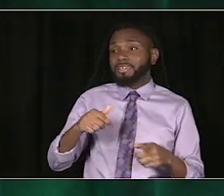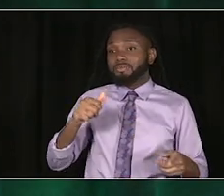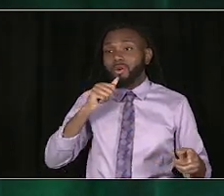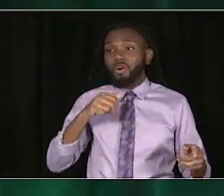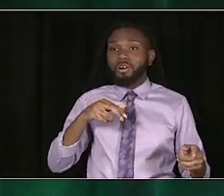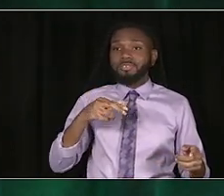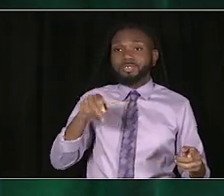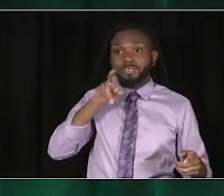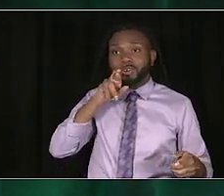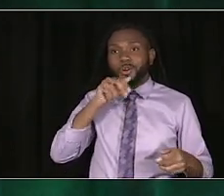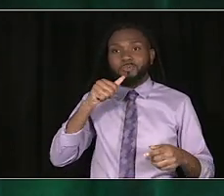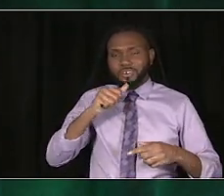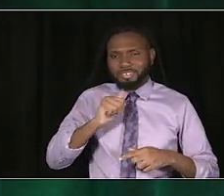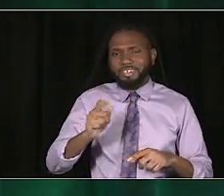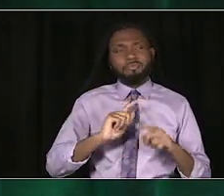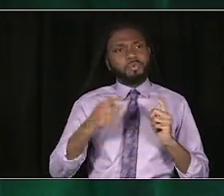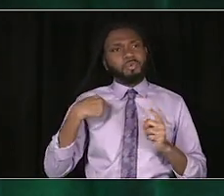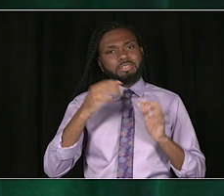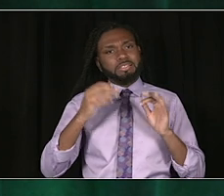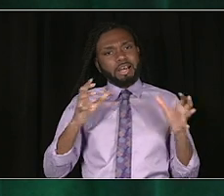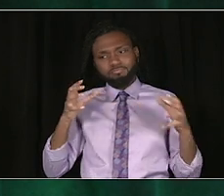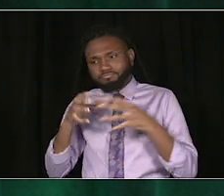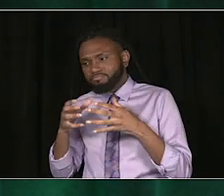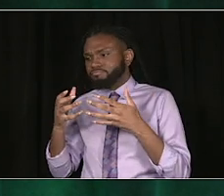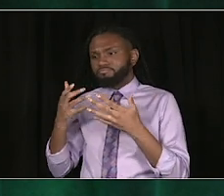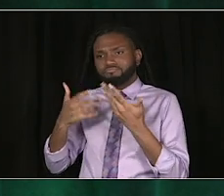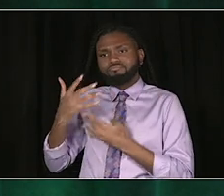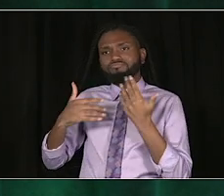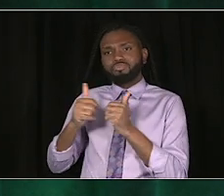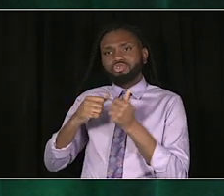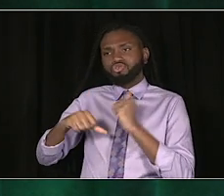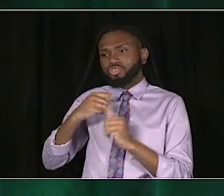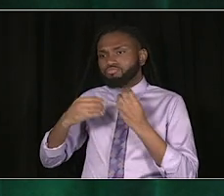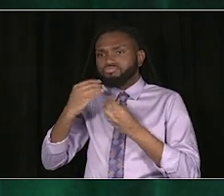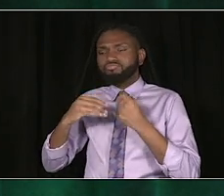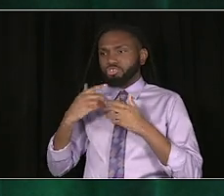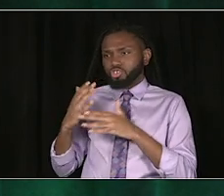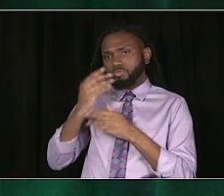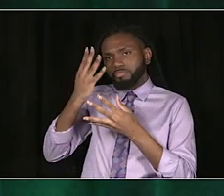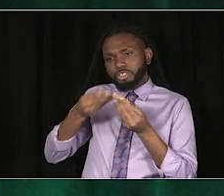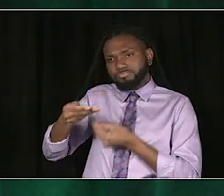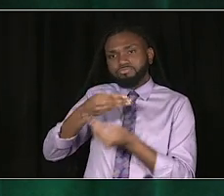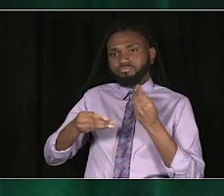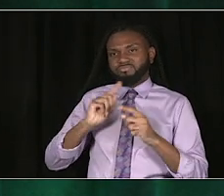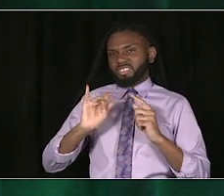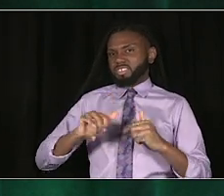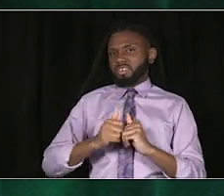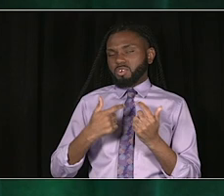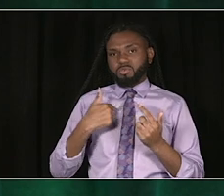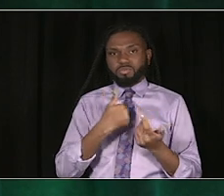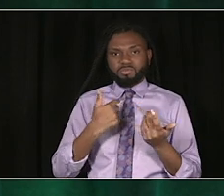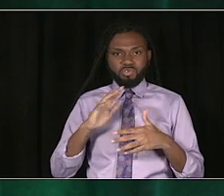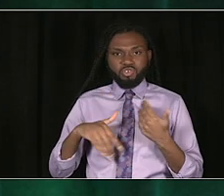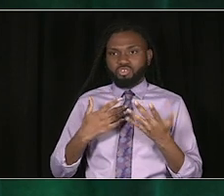whatever. And we started getting lunch together and sharing information. And that's how, you know, we started all kind of, I still